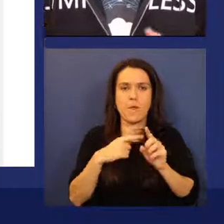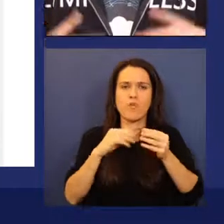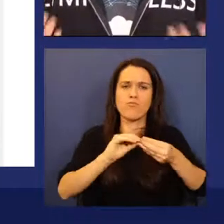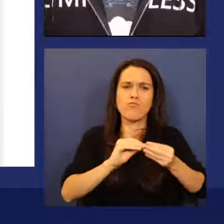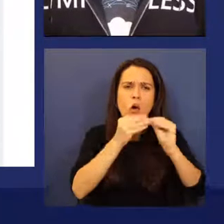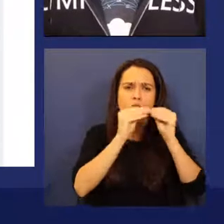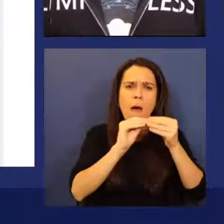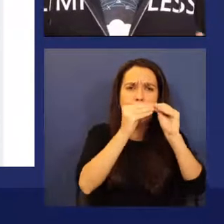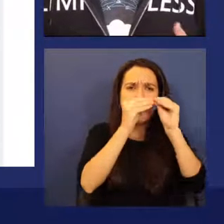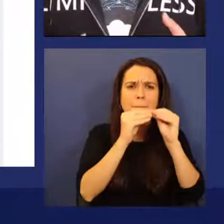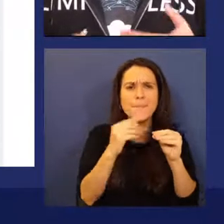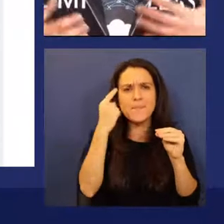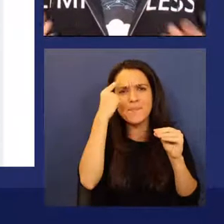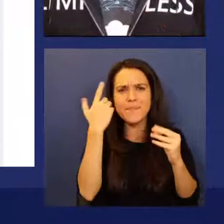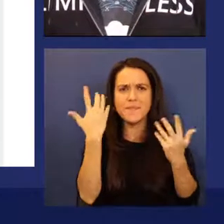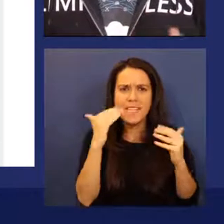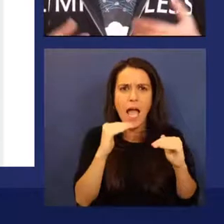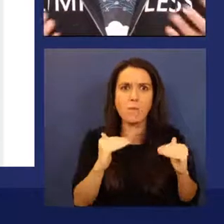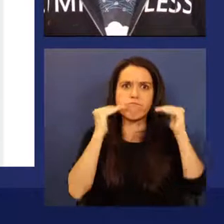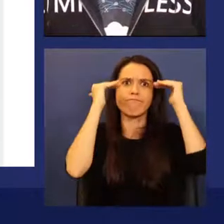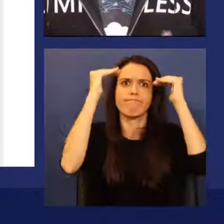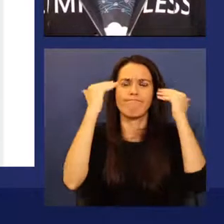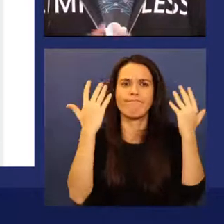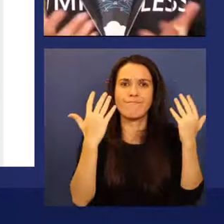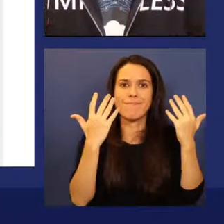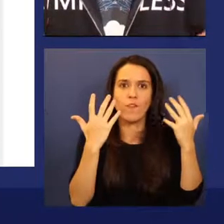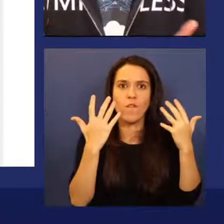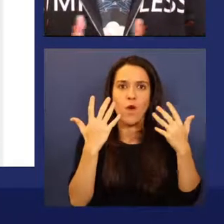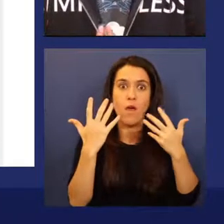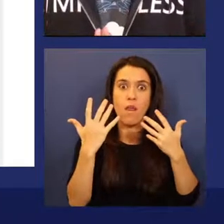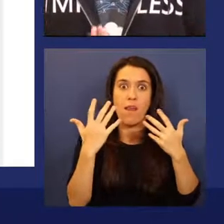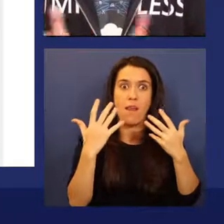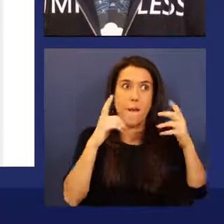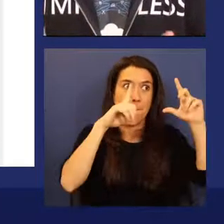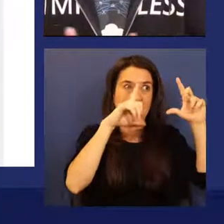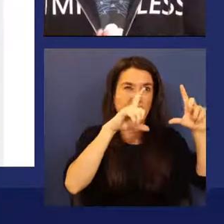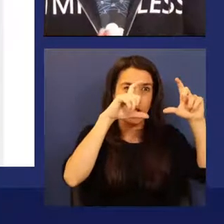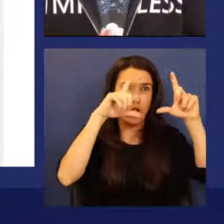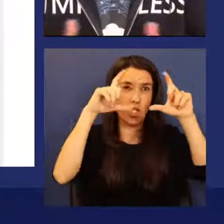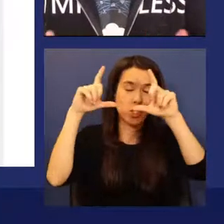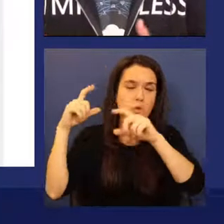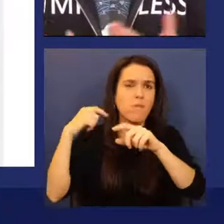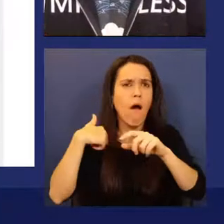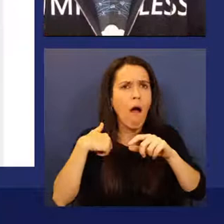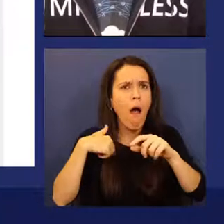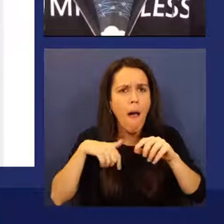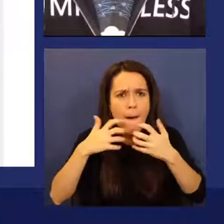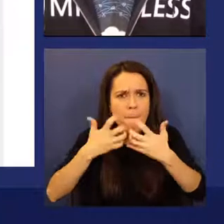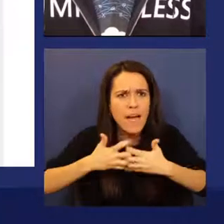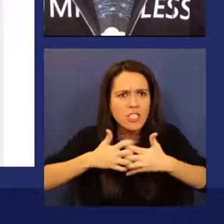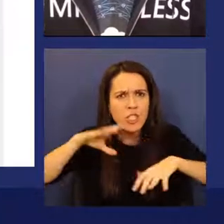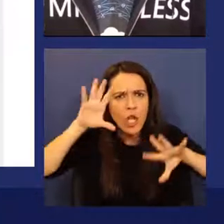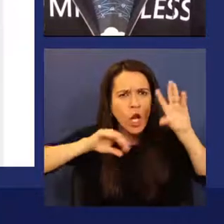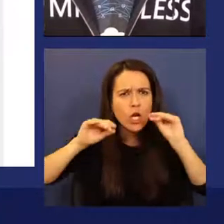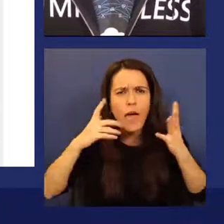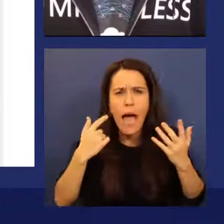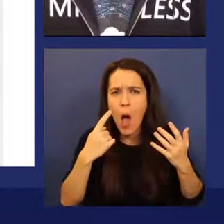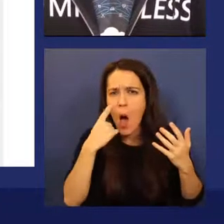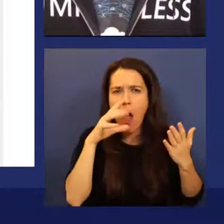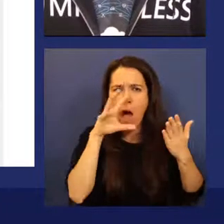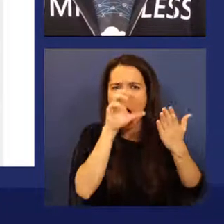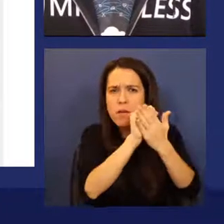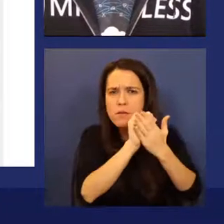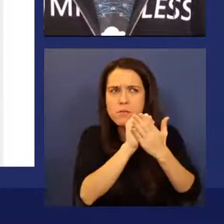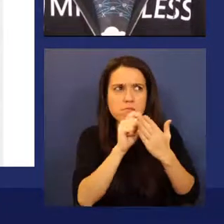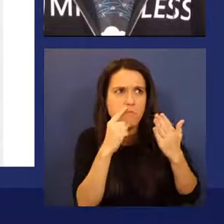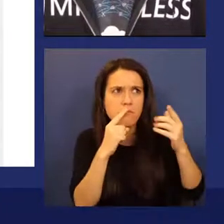huge weight off my shoulders in terms of the acquisition of these images to teach machine learning what, you know, how to identify objects